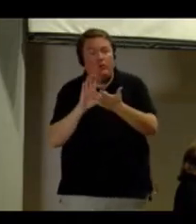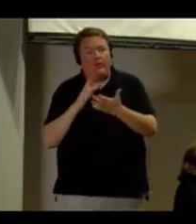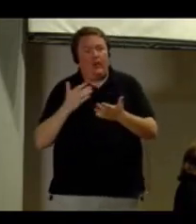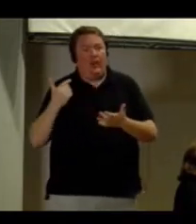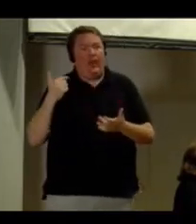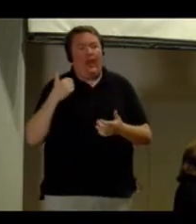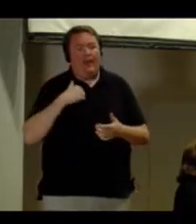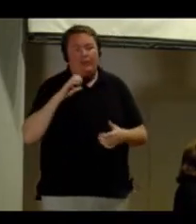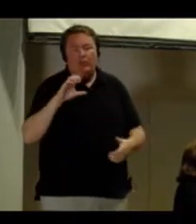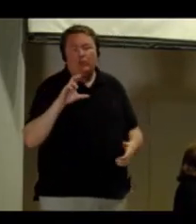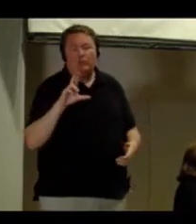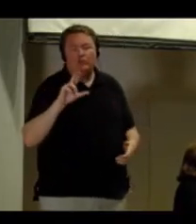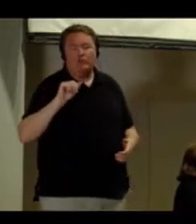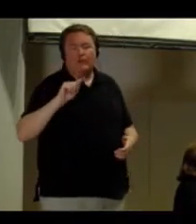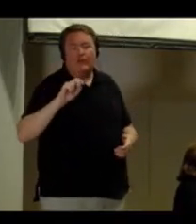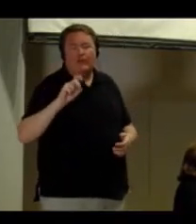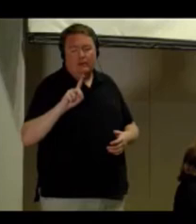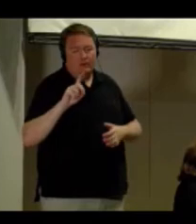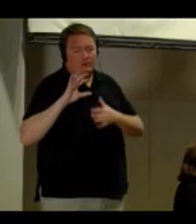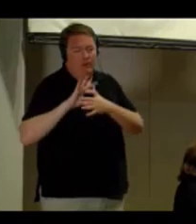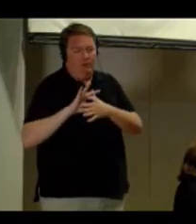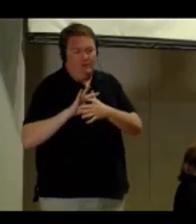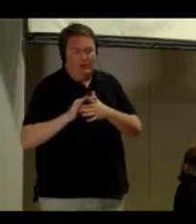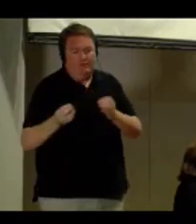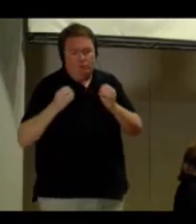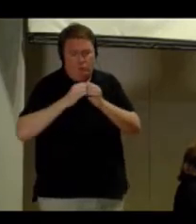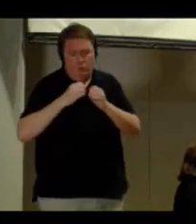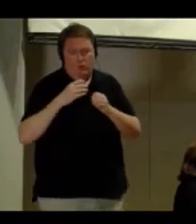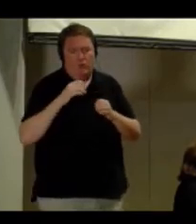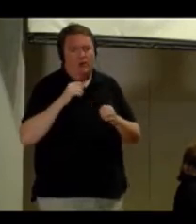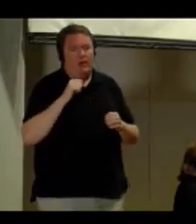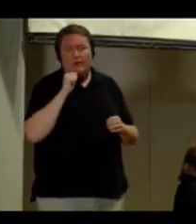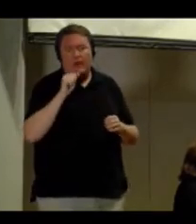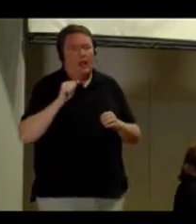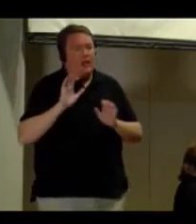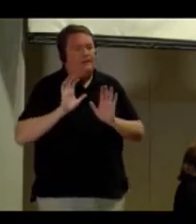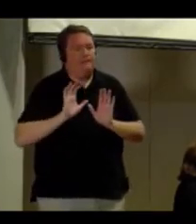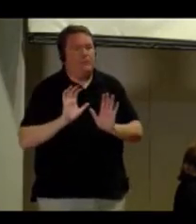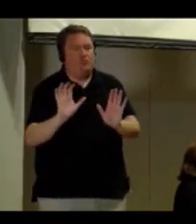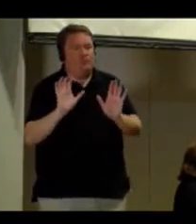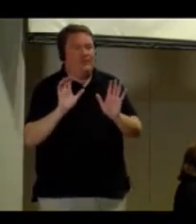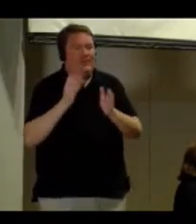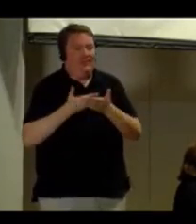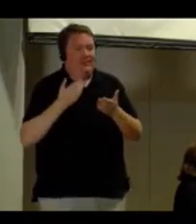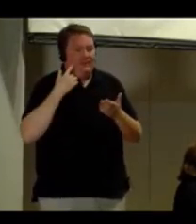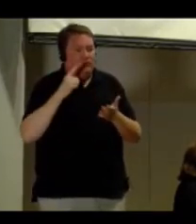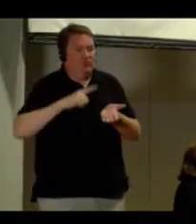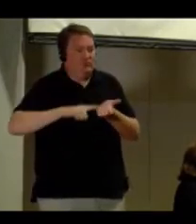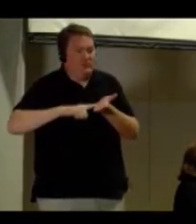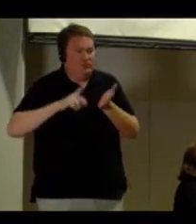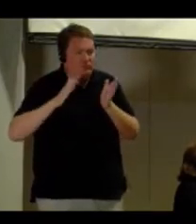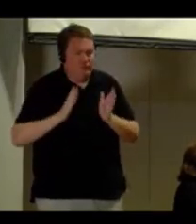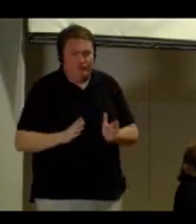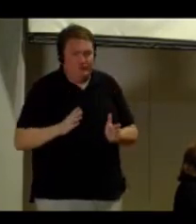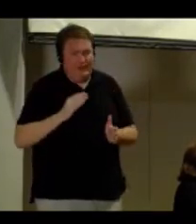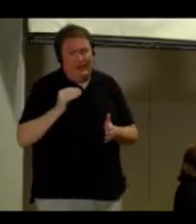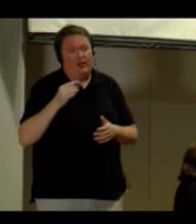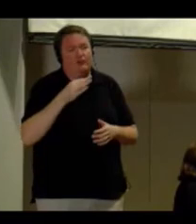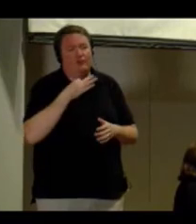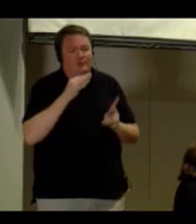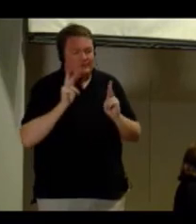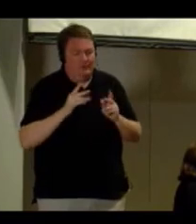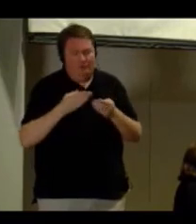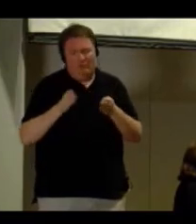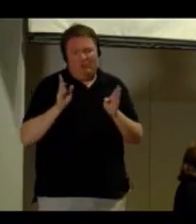content relative to pushing things out for primary and secondary evidence for researchers and for the curious. So I think that